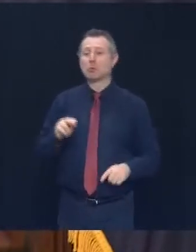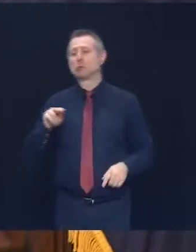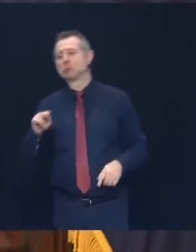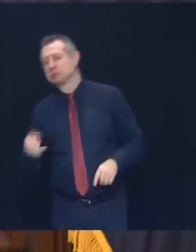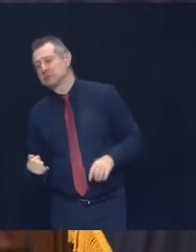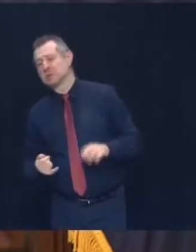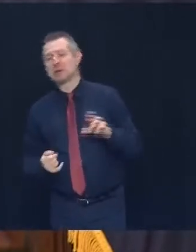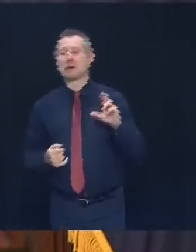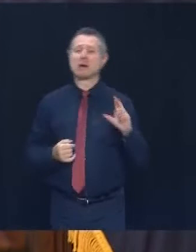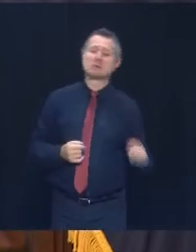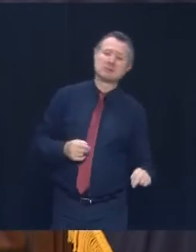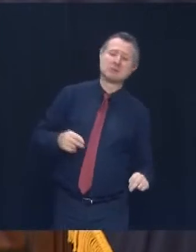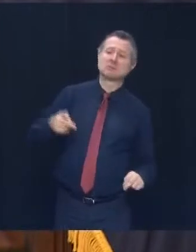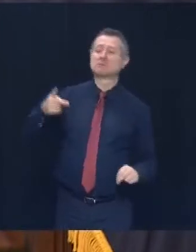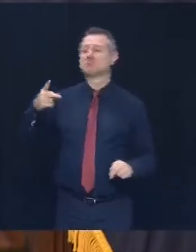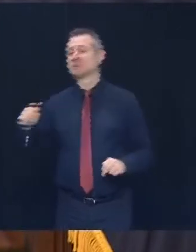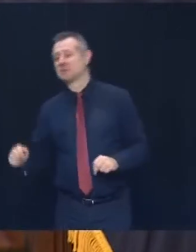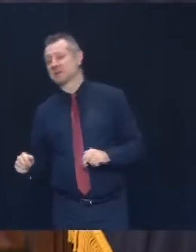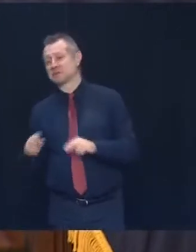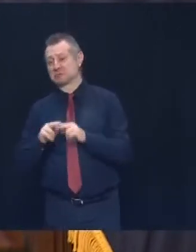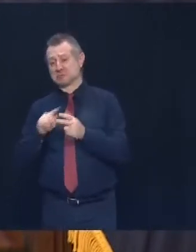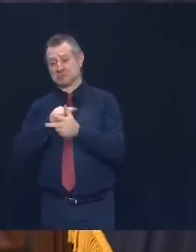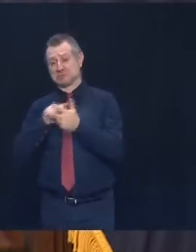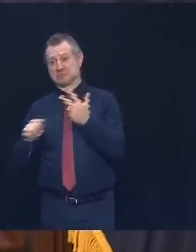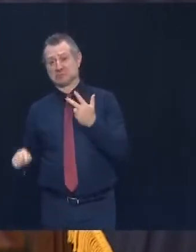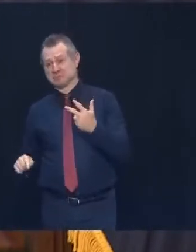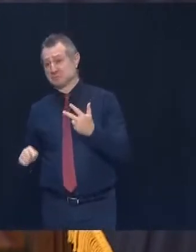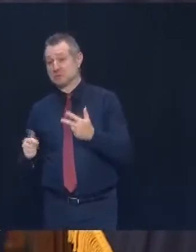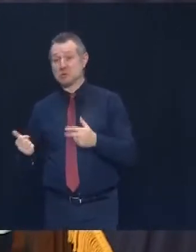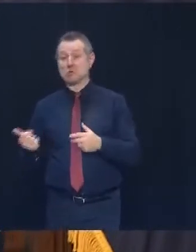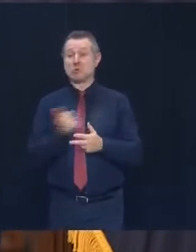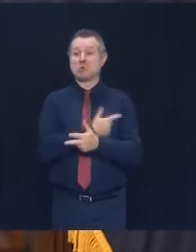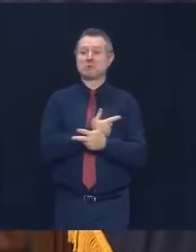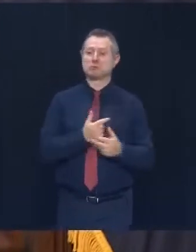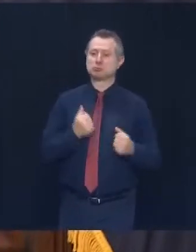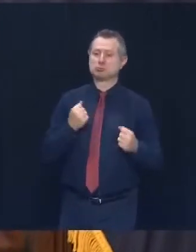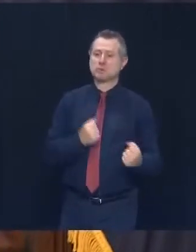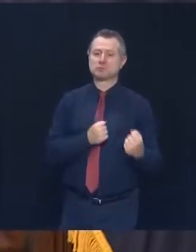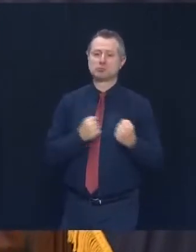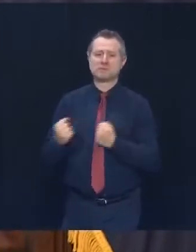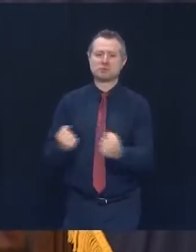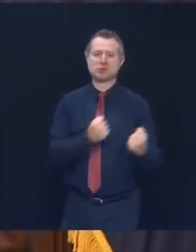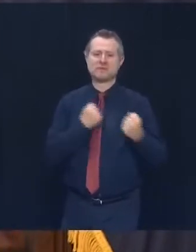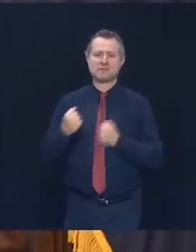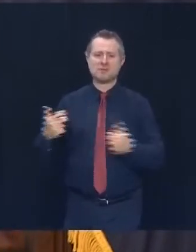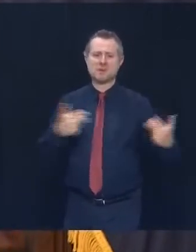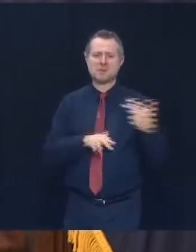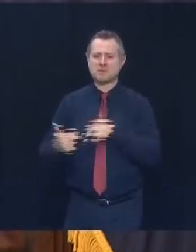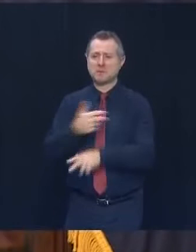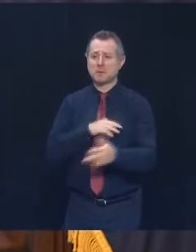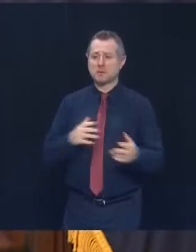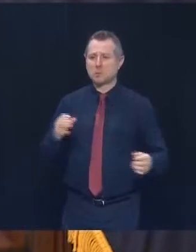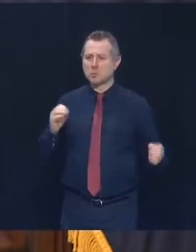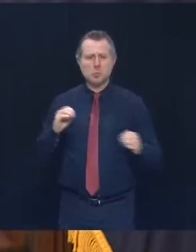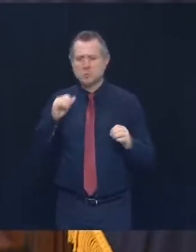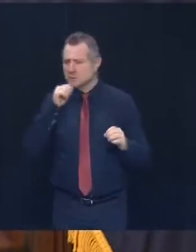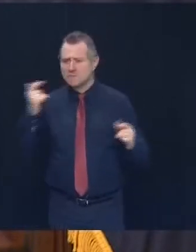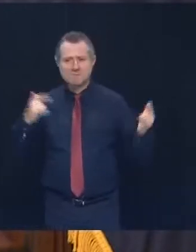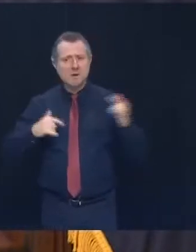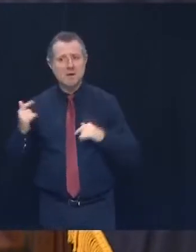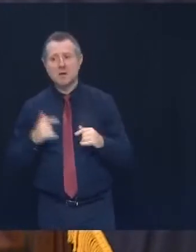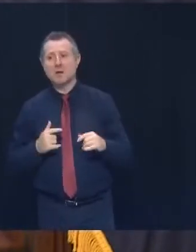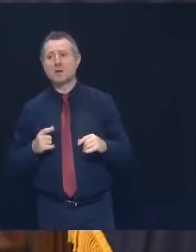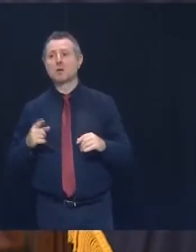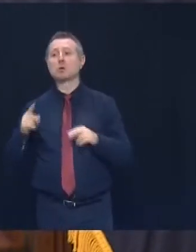Pennsylvania, that's all road crossings, right? They're not flying in. Half